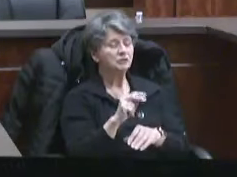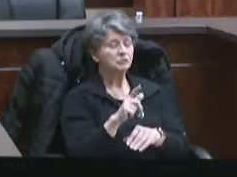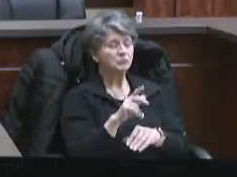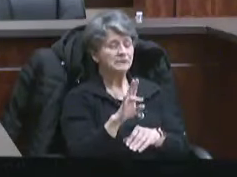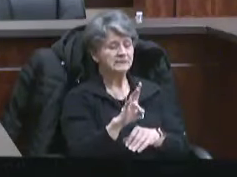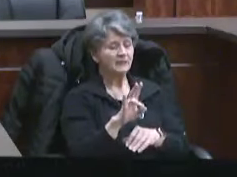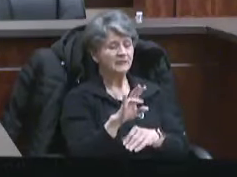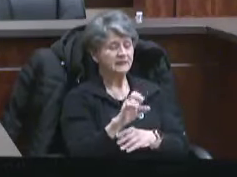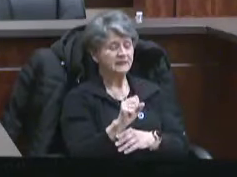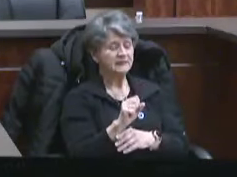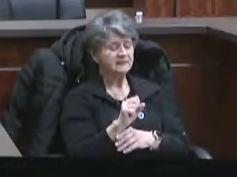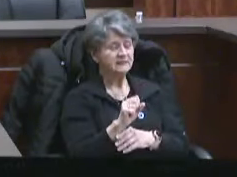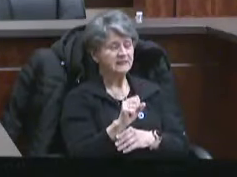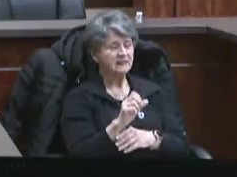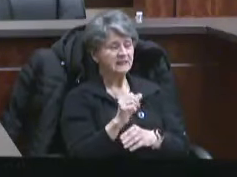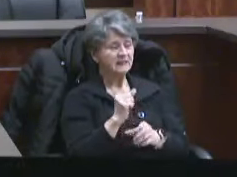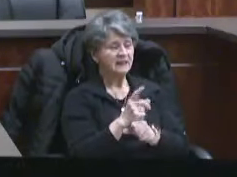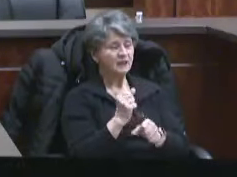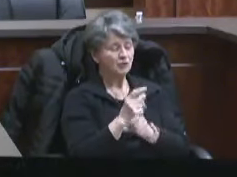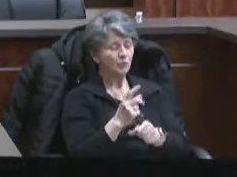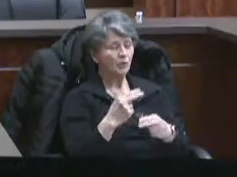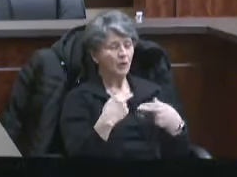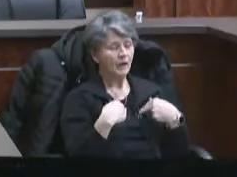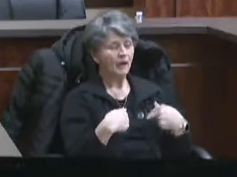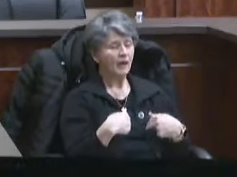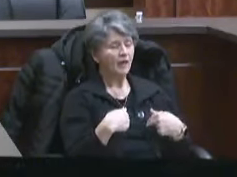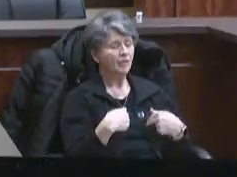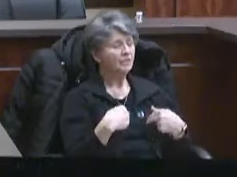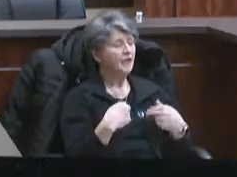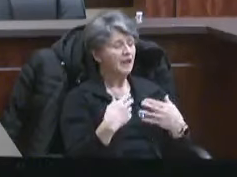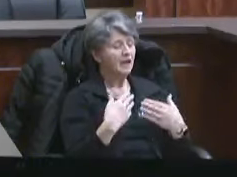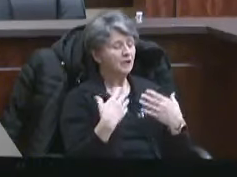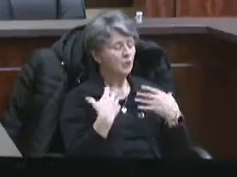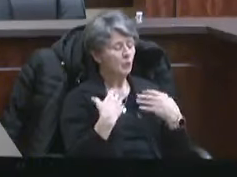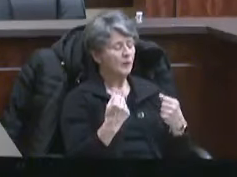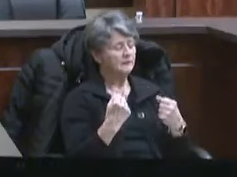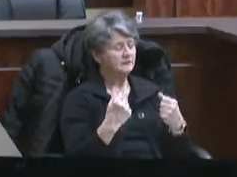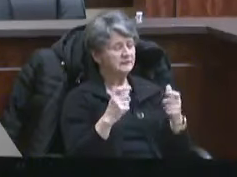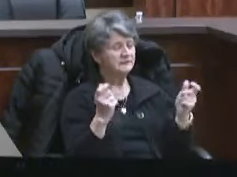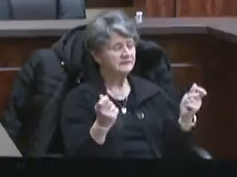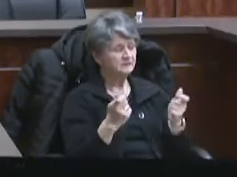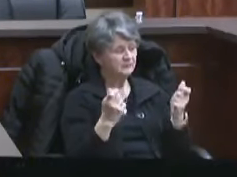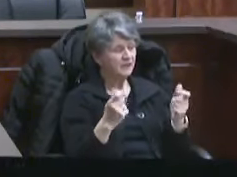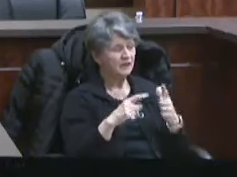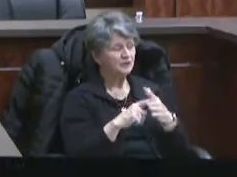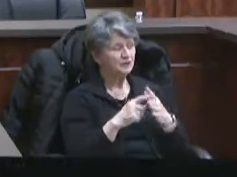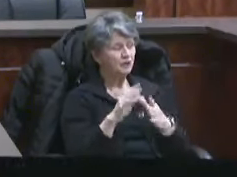annual Health and Wellness Fair at the Anderson Murphy Community Center. It starts at 12 noon.